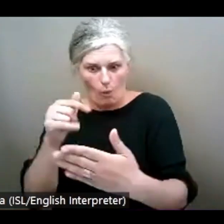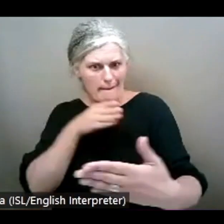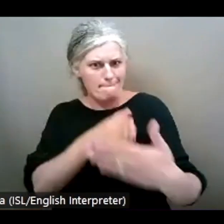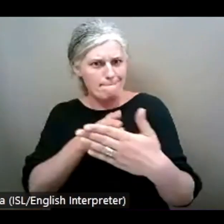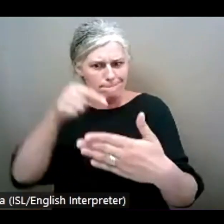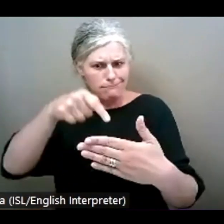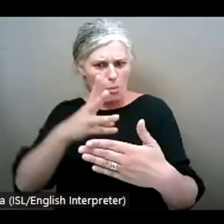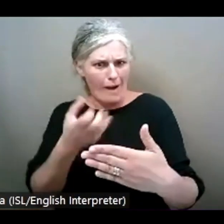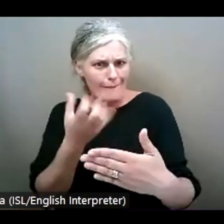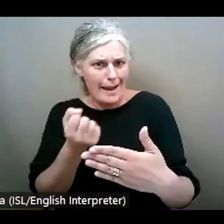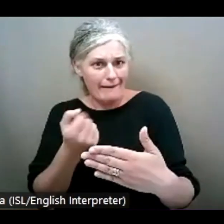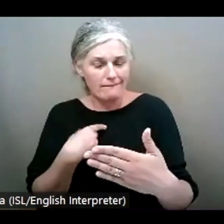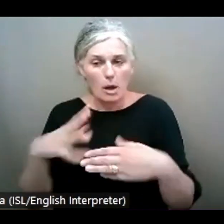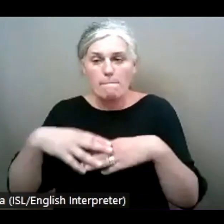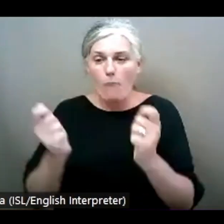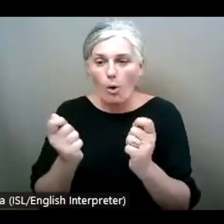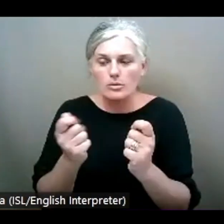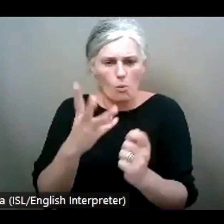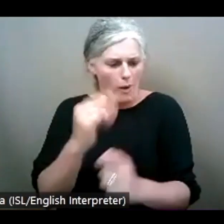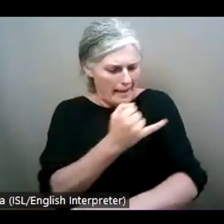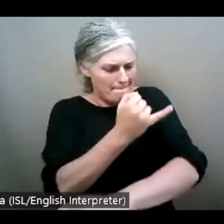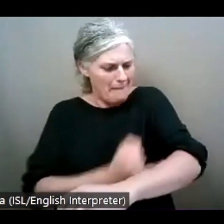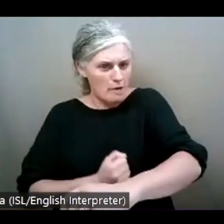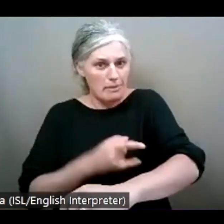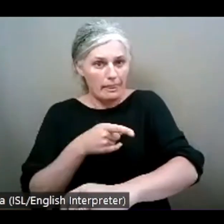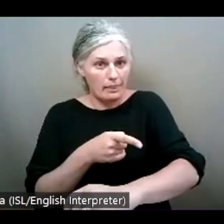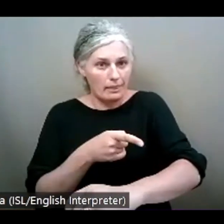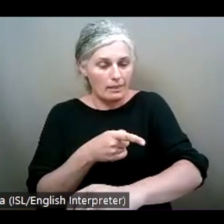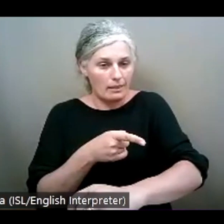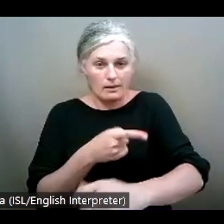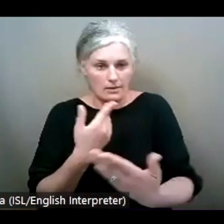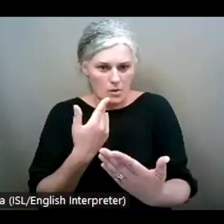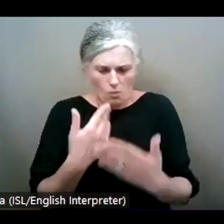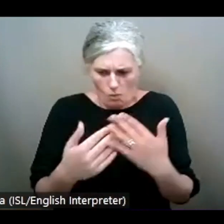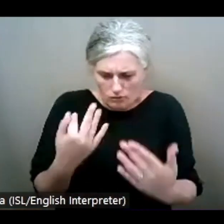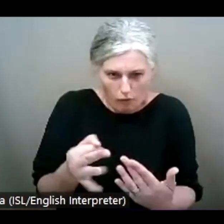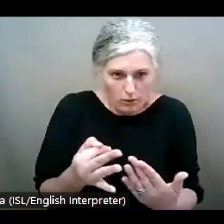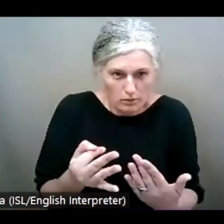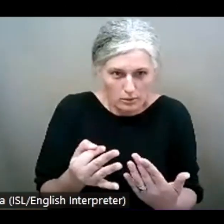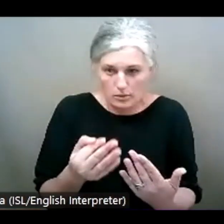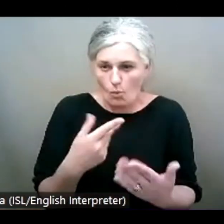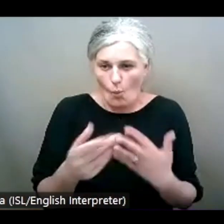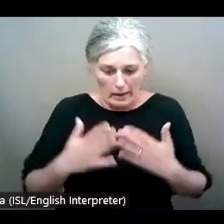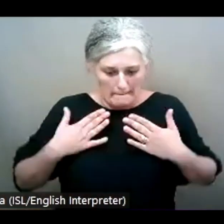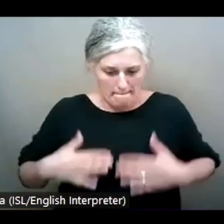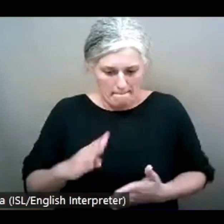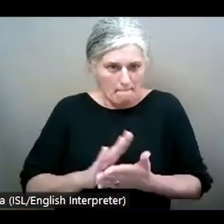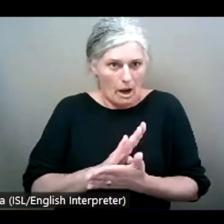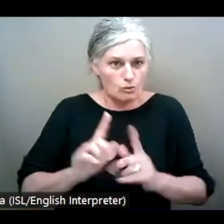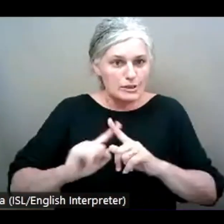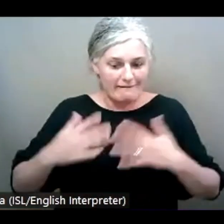Majority of the time, they're not by our impairments, which is, whatever is wrong, whatever biological difference or functional difference you